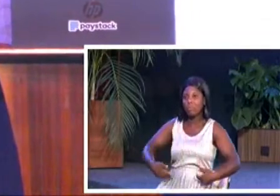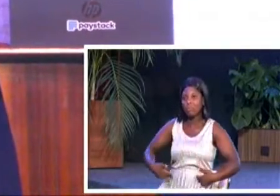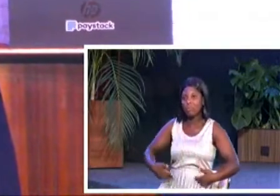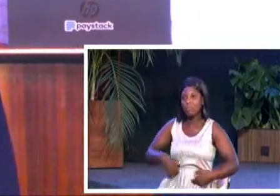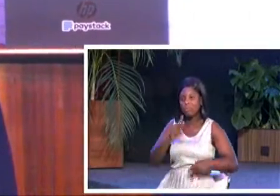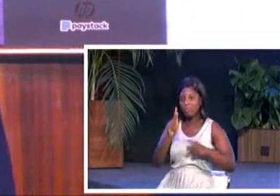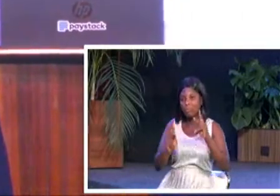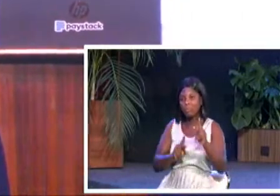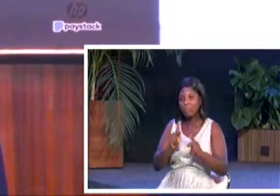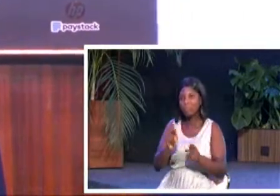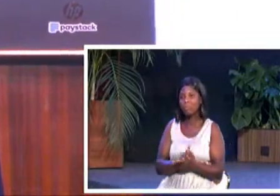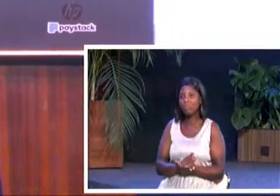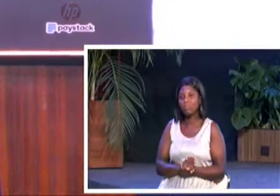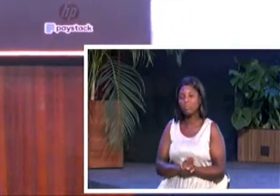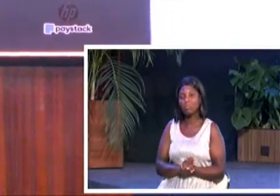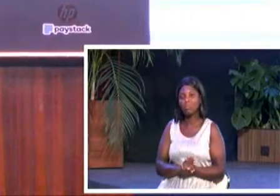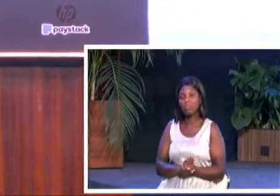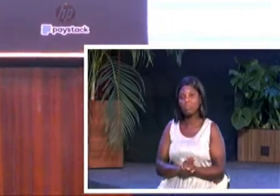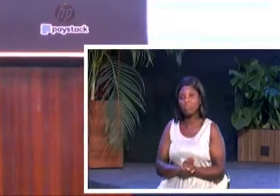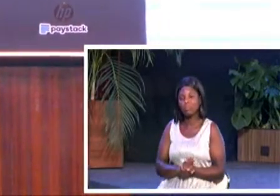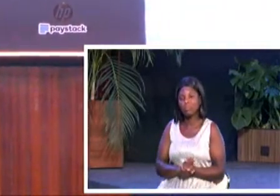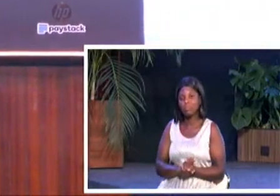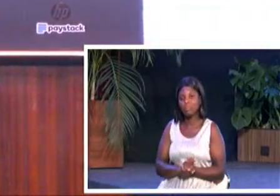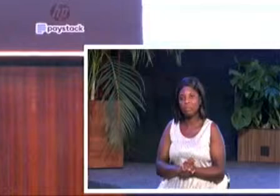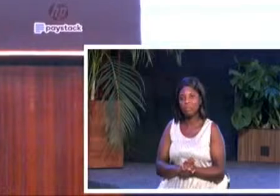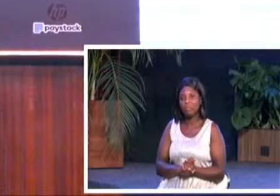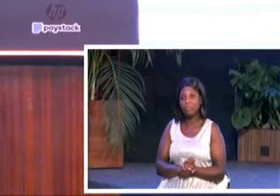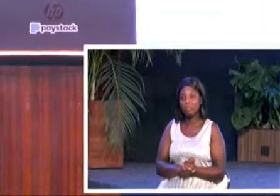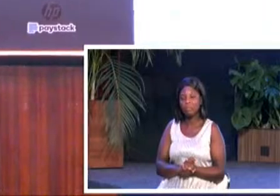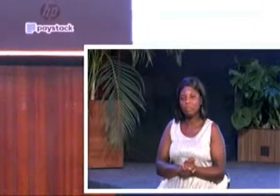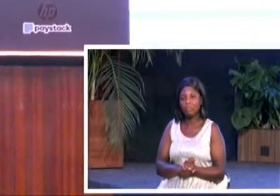get industry people to come and at least share an idea